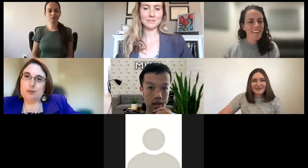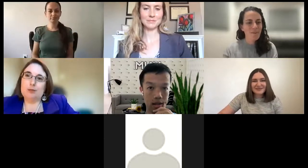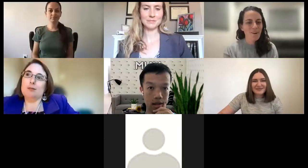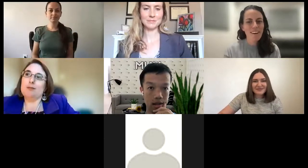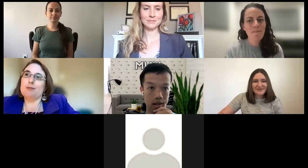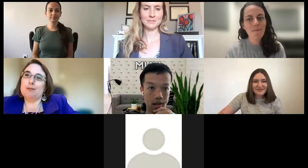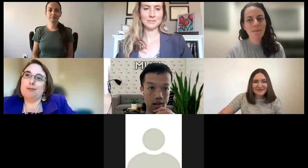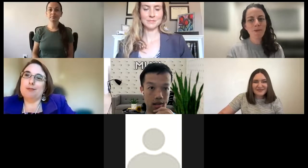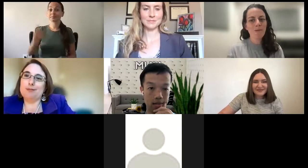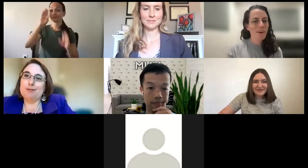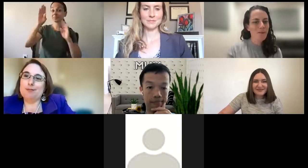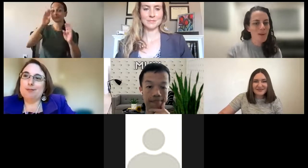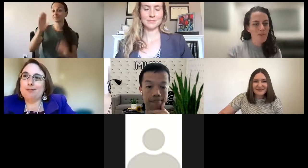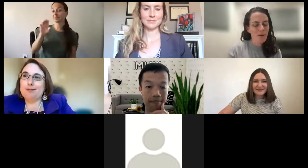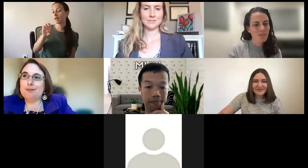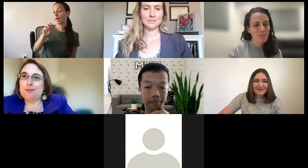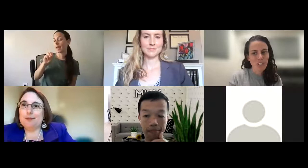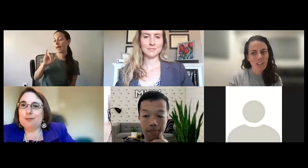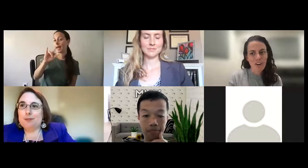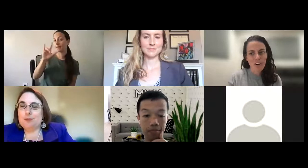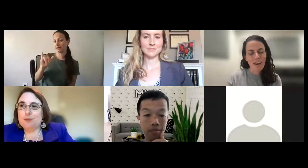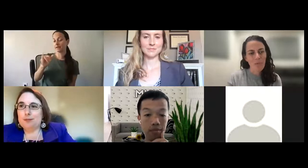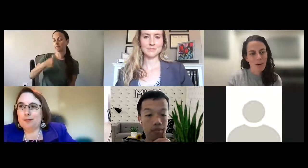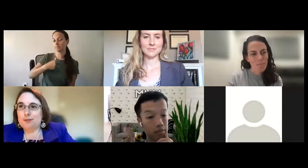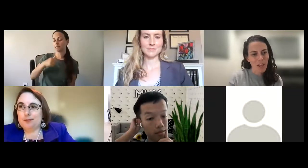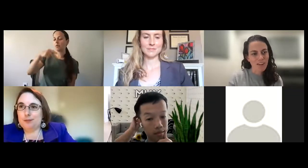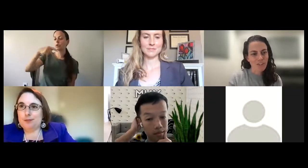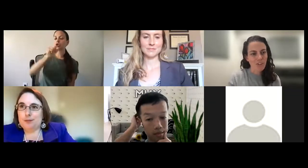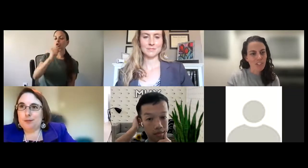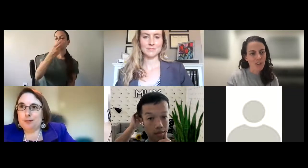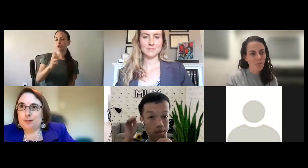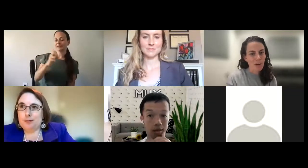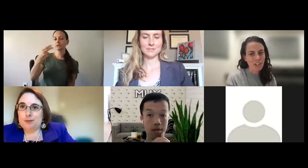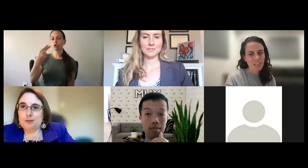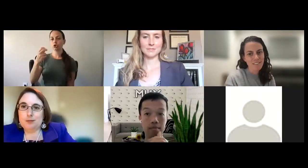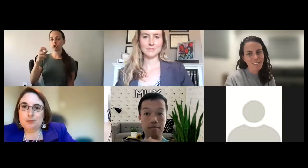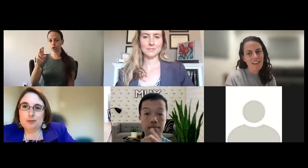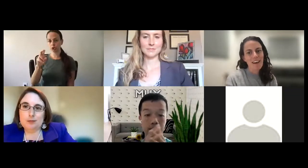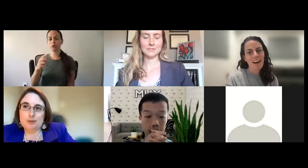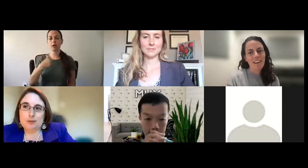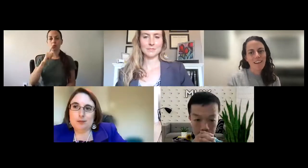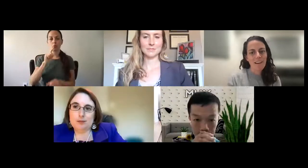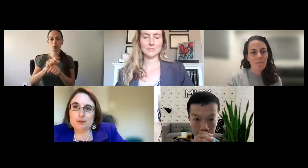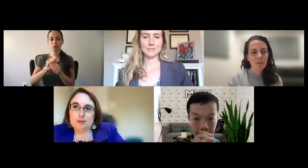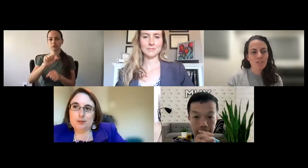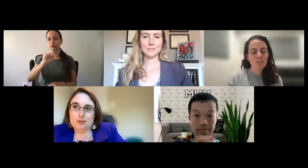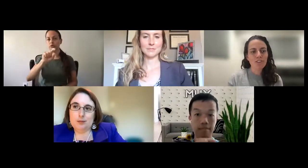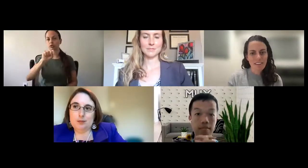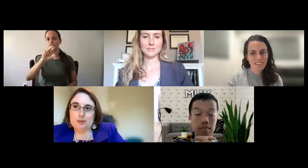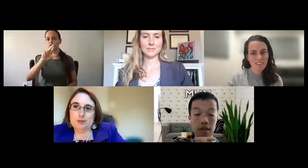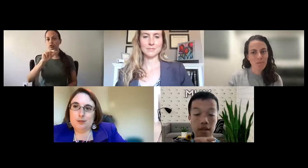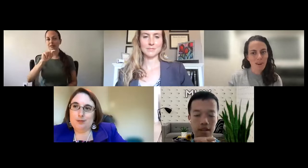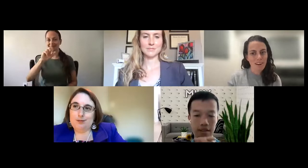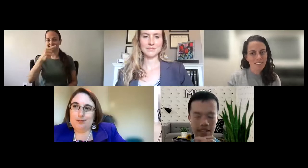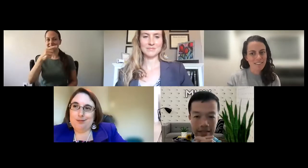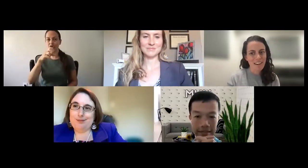Hi, everyone. I'm Emily Bilbao. My pronouns are she and her. I work at Blend in strategic operations. I am psyched